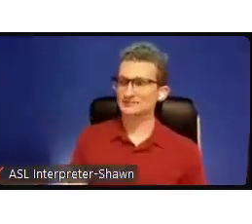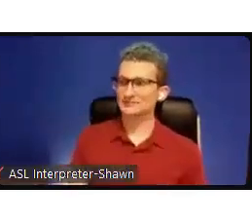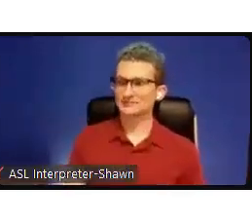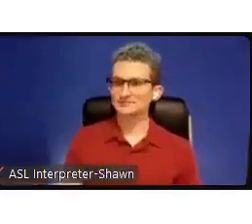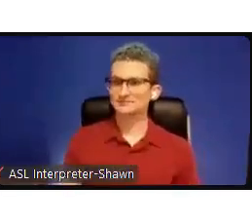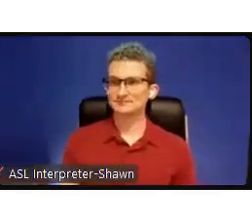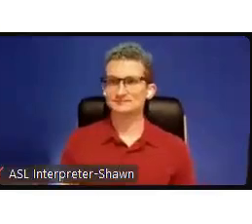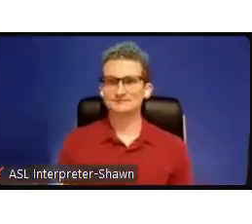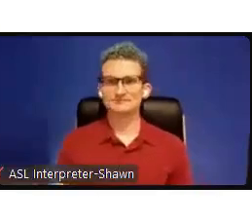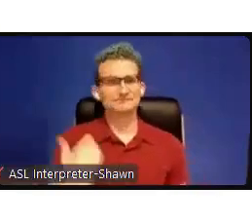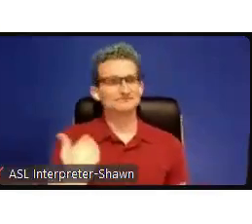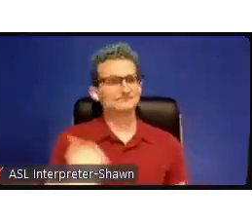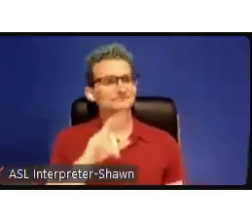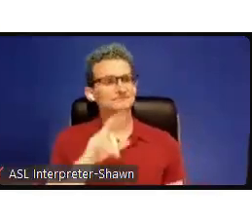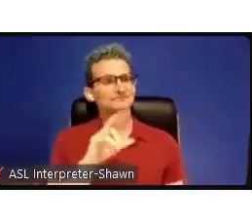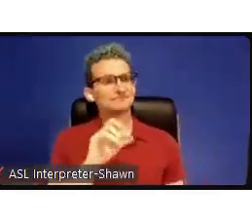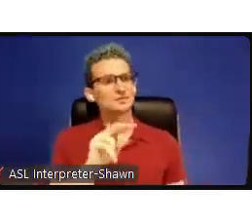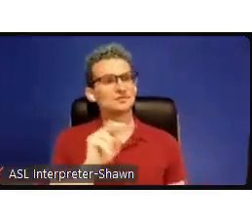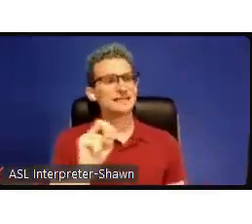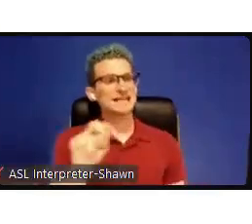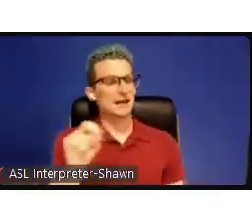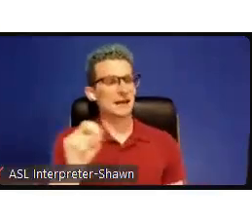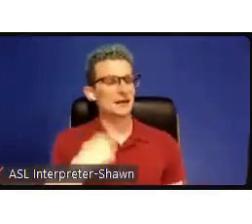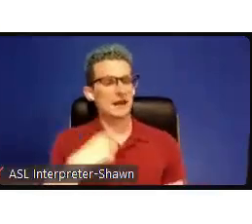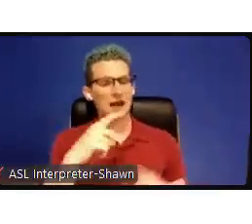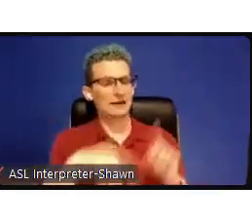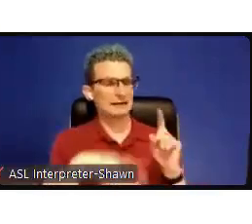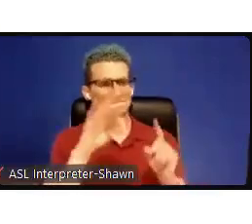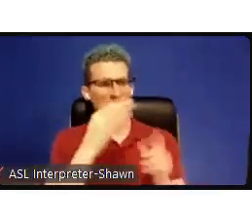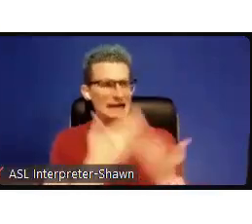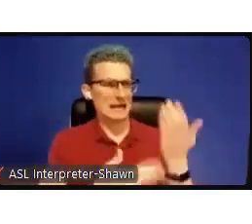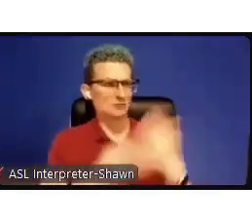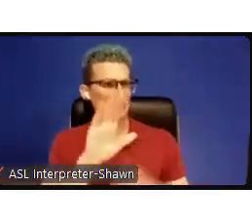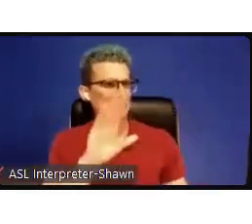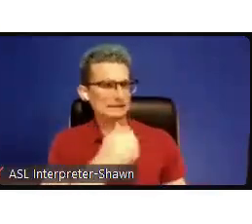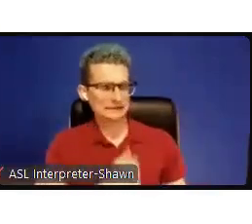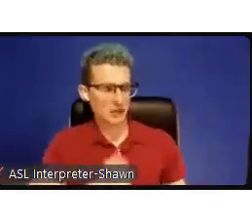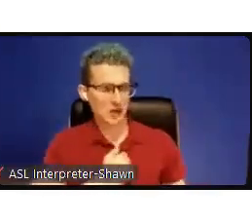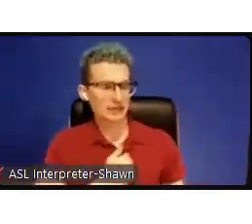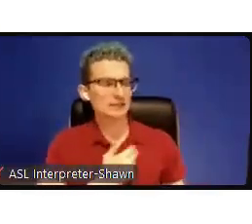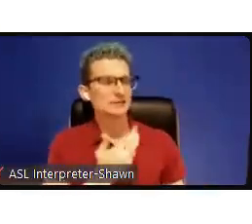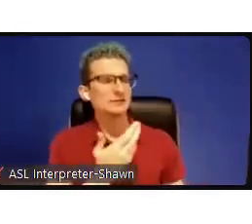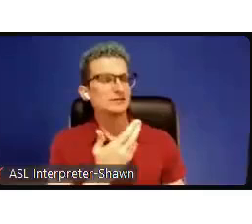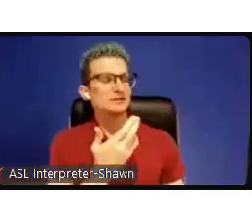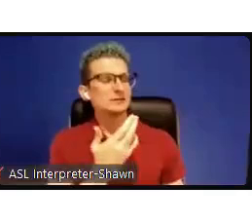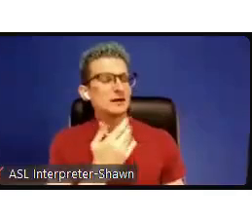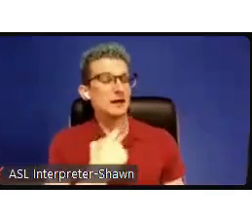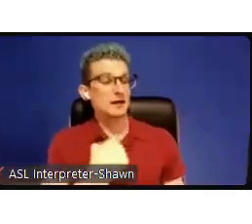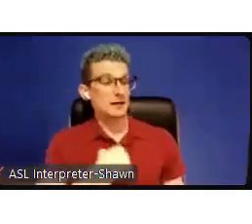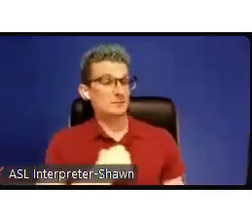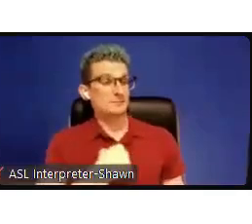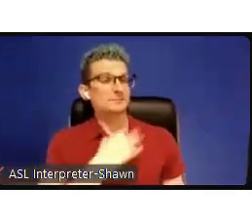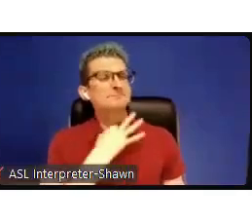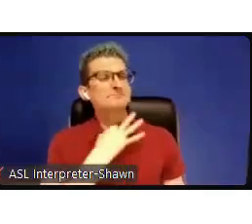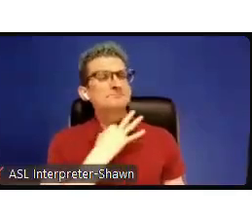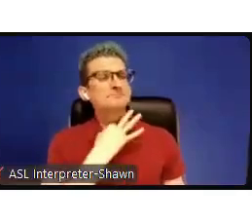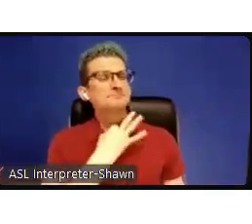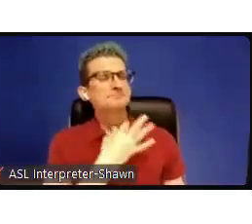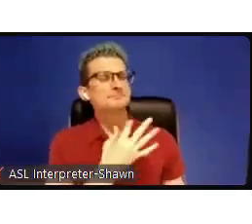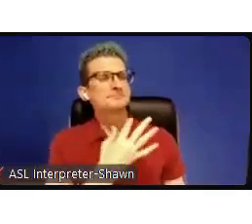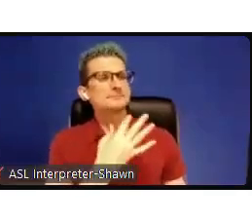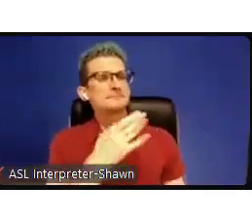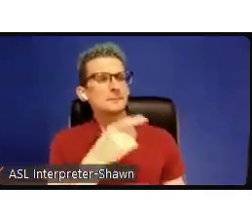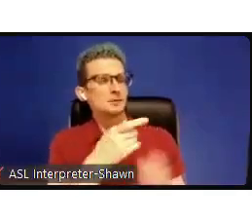This is Renee. I can't find my raise my hand thing. Sorry. I am curious as to, you said you